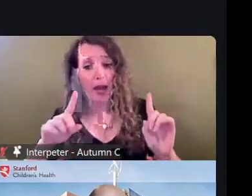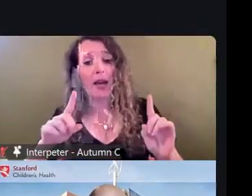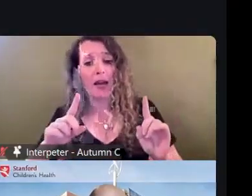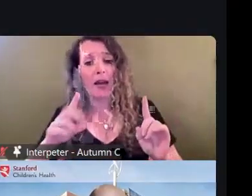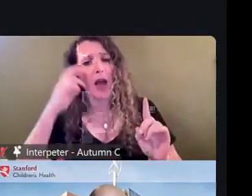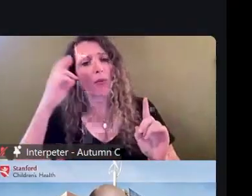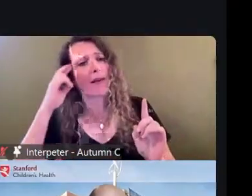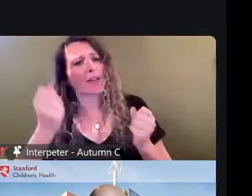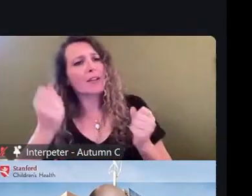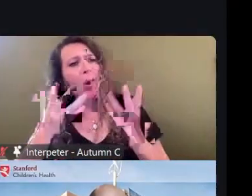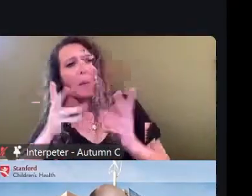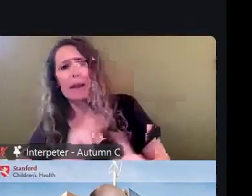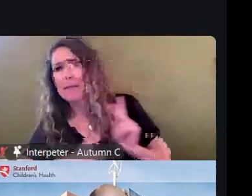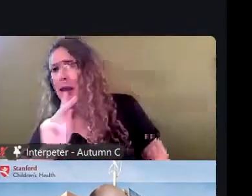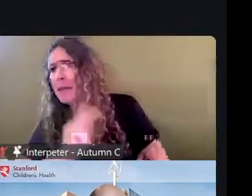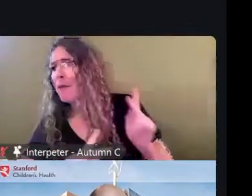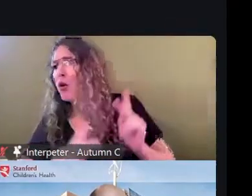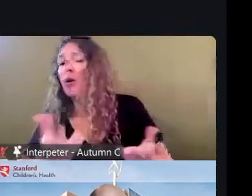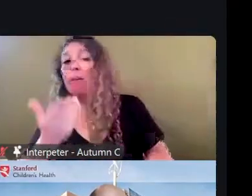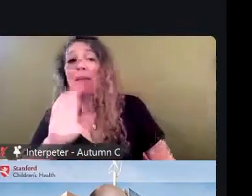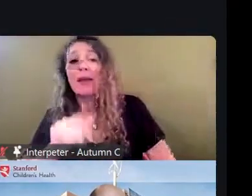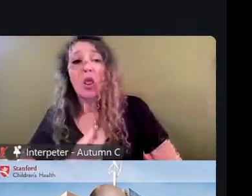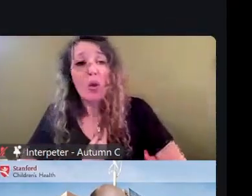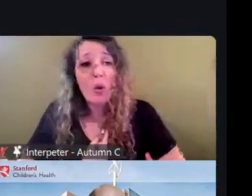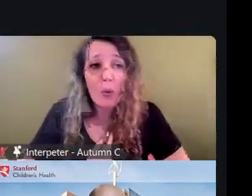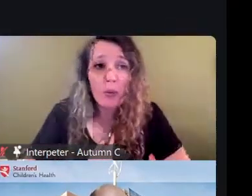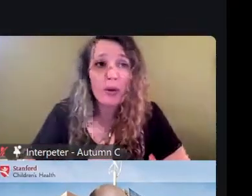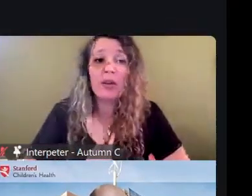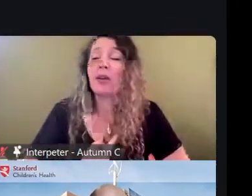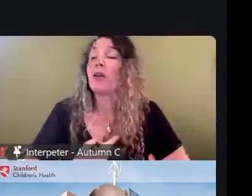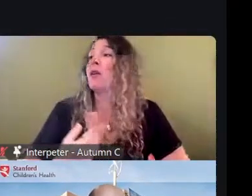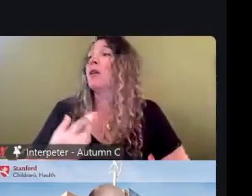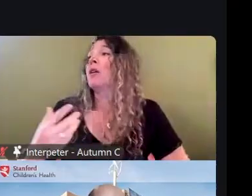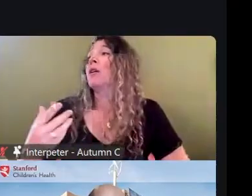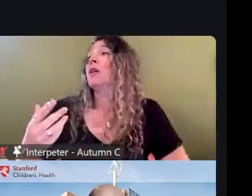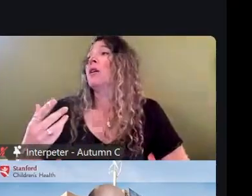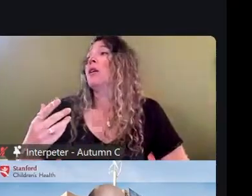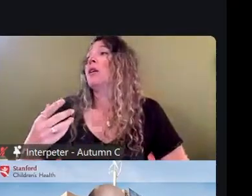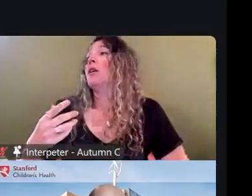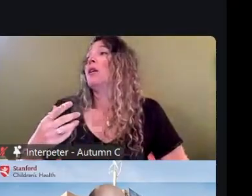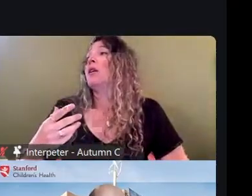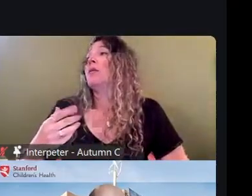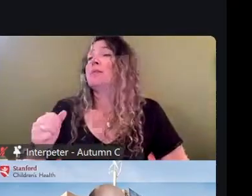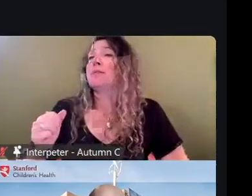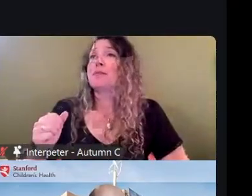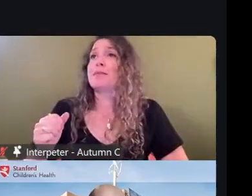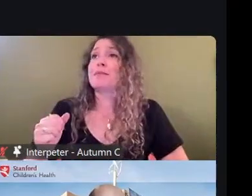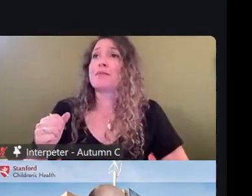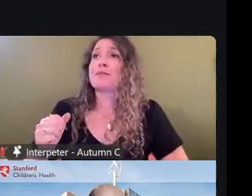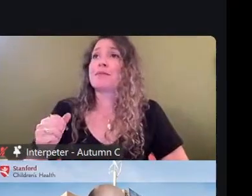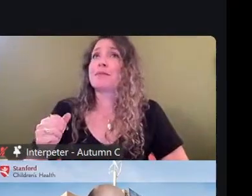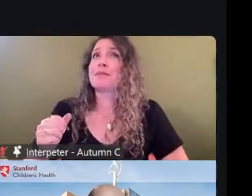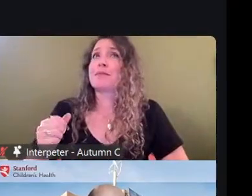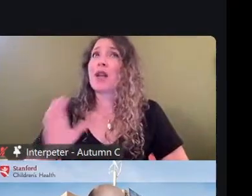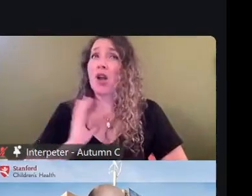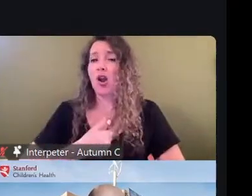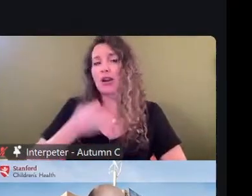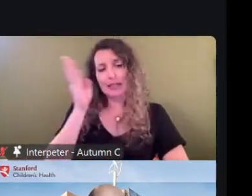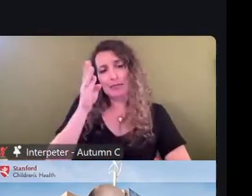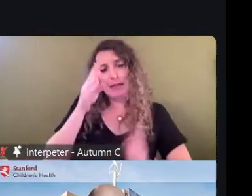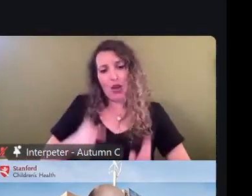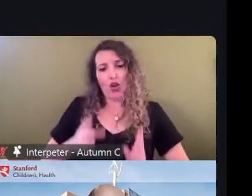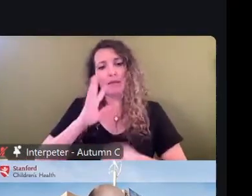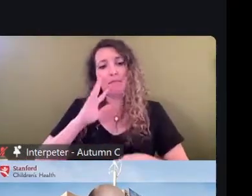many people may be alone. They might be the only one because, as our speakers